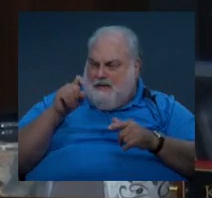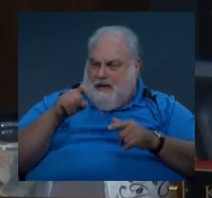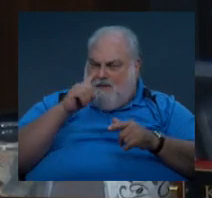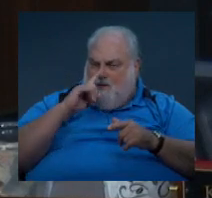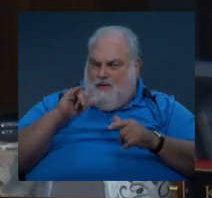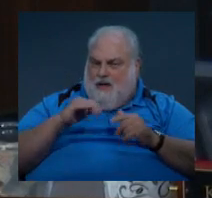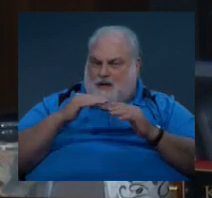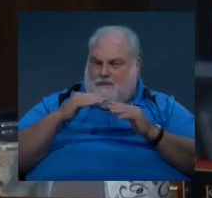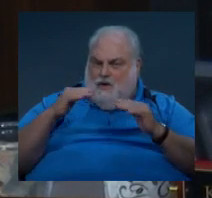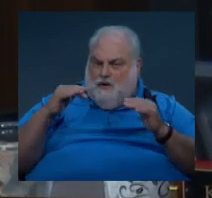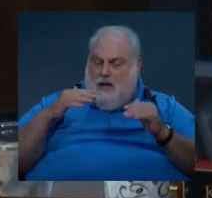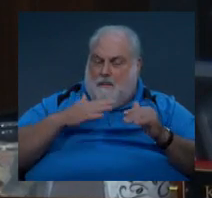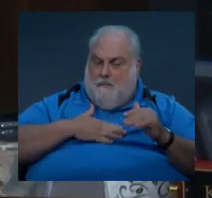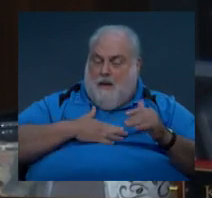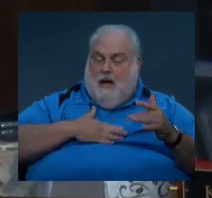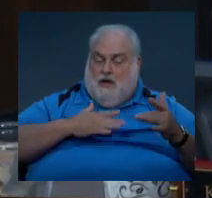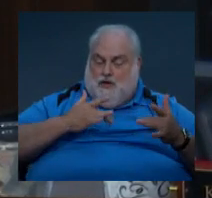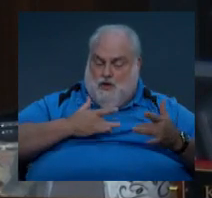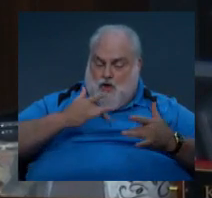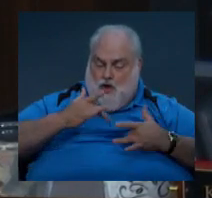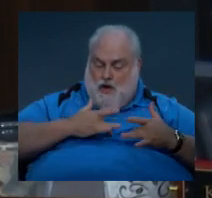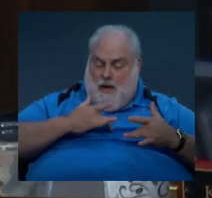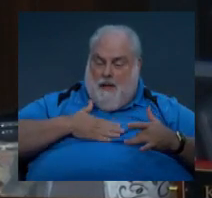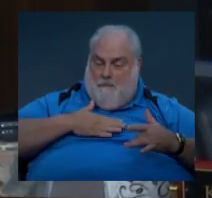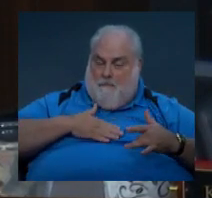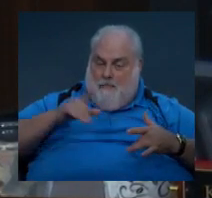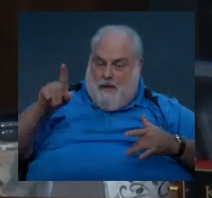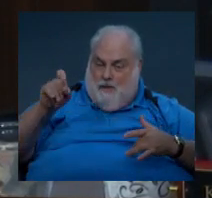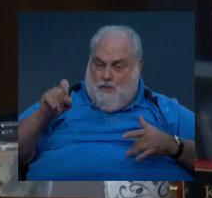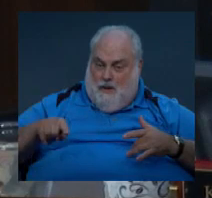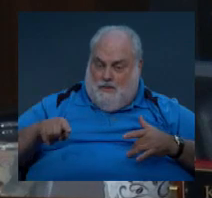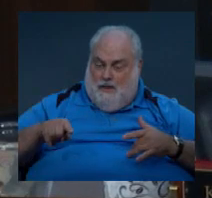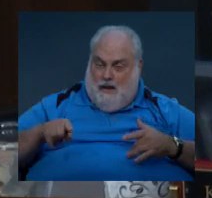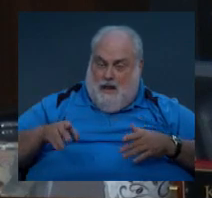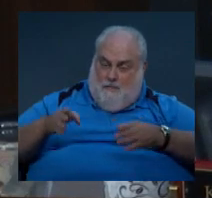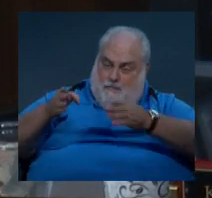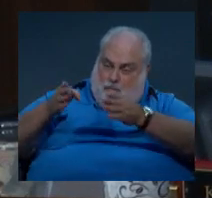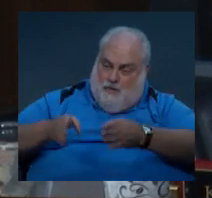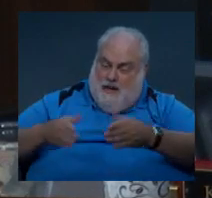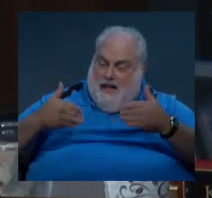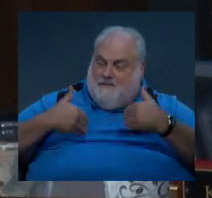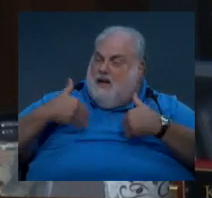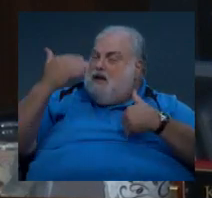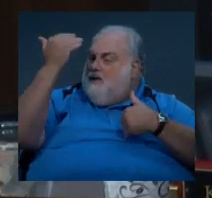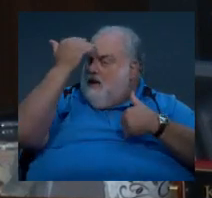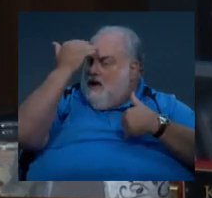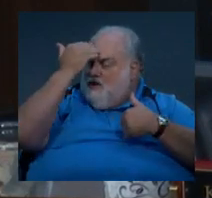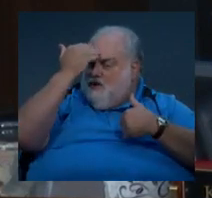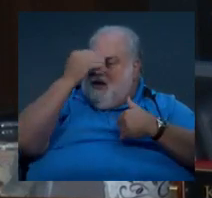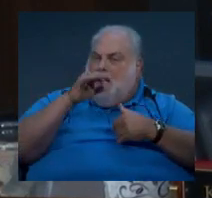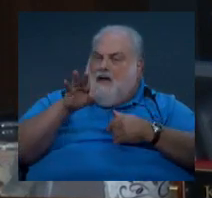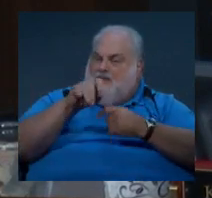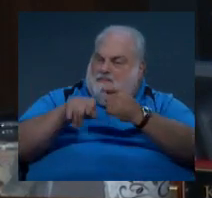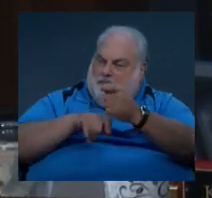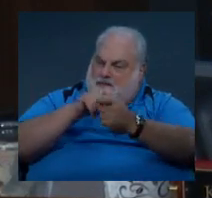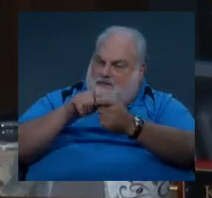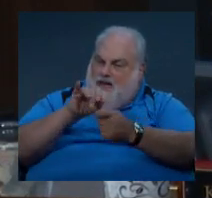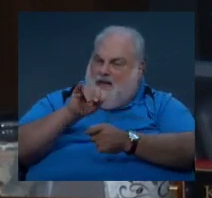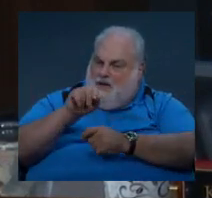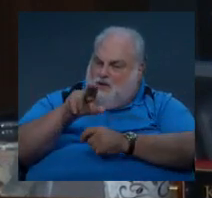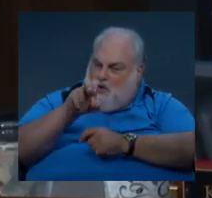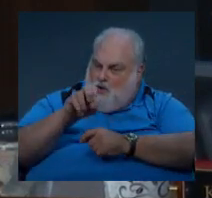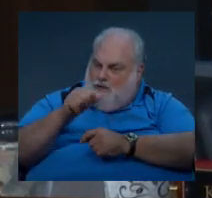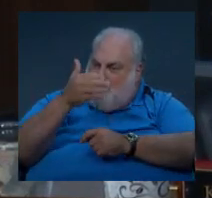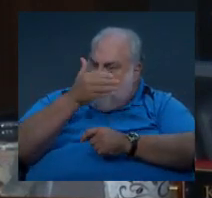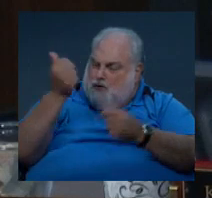of diversity, but I guess my concern and my question was someone having knowledge of the actual issues, because there's